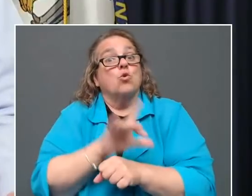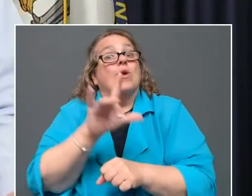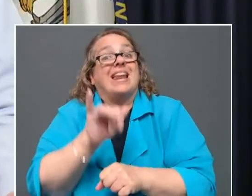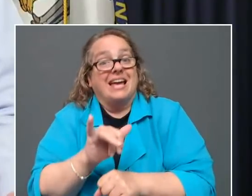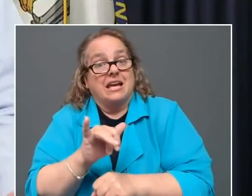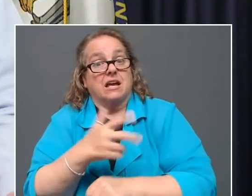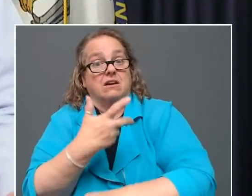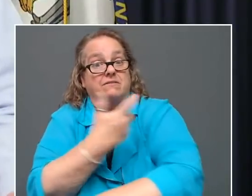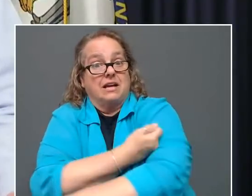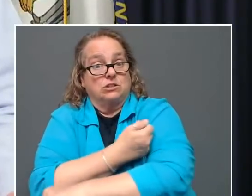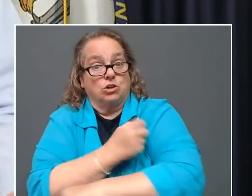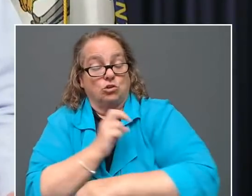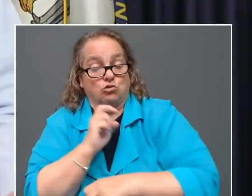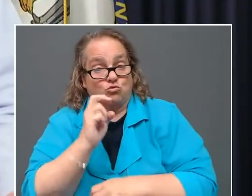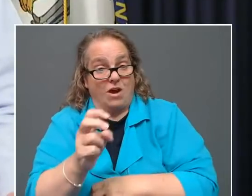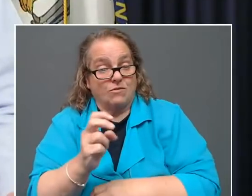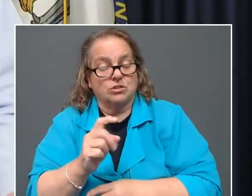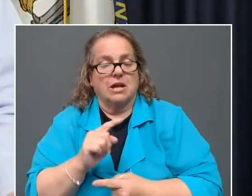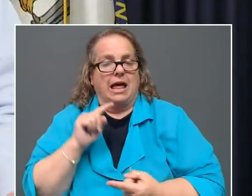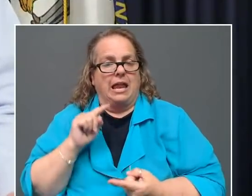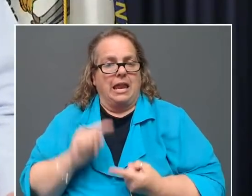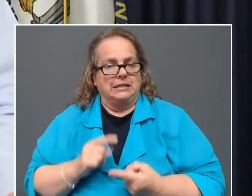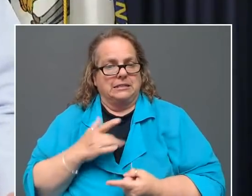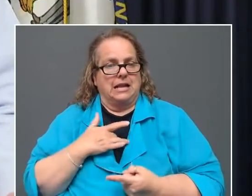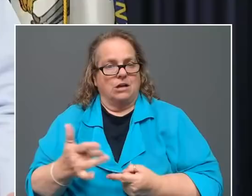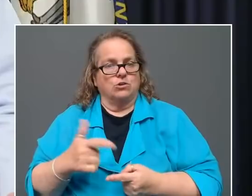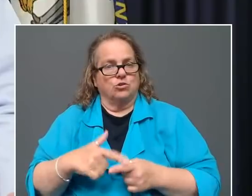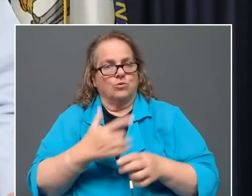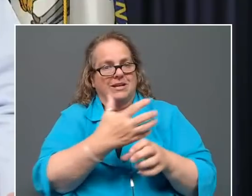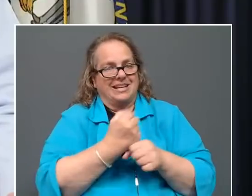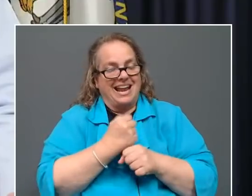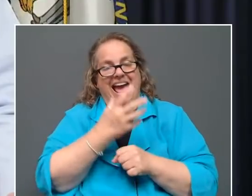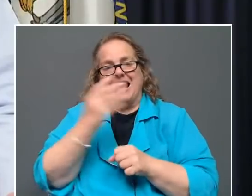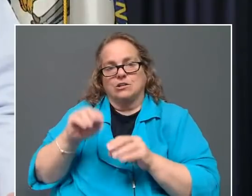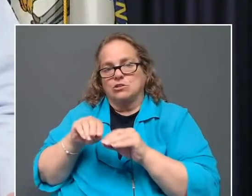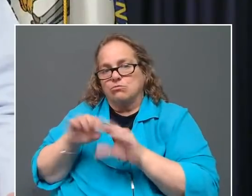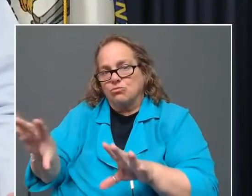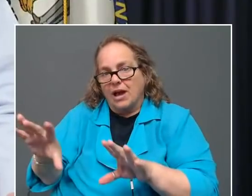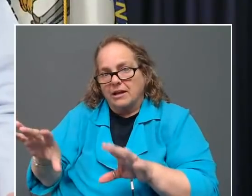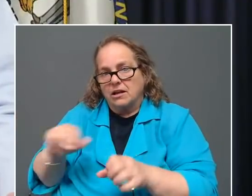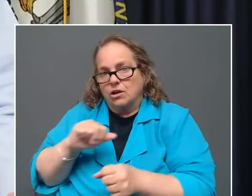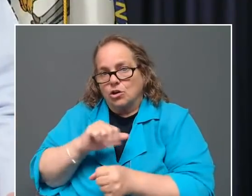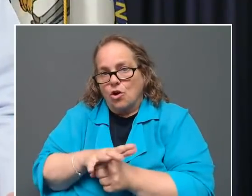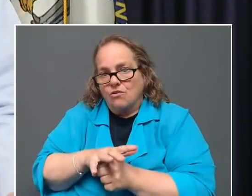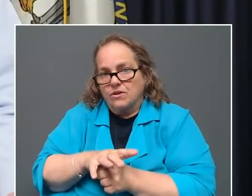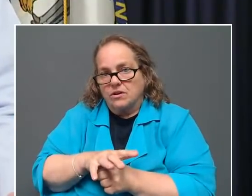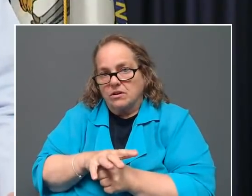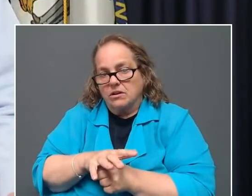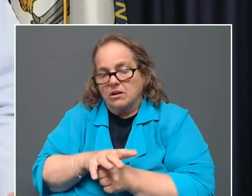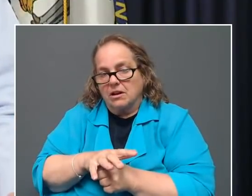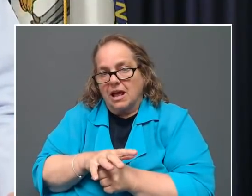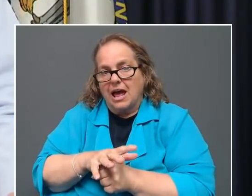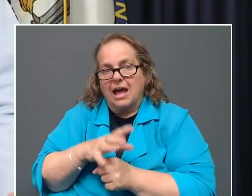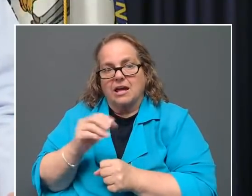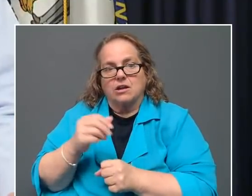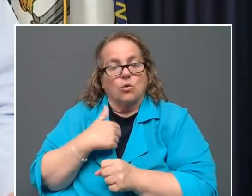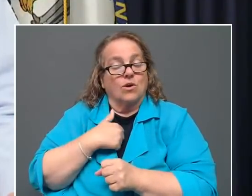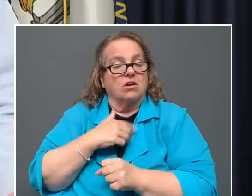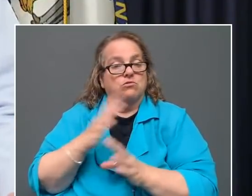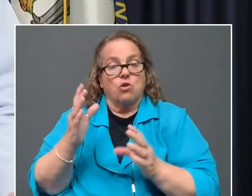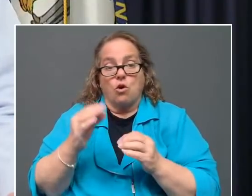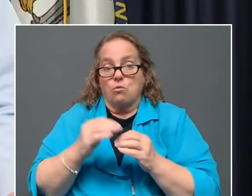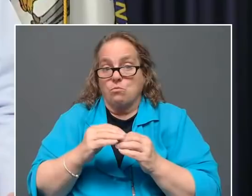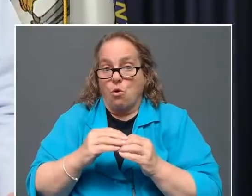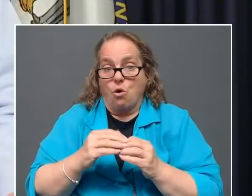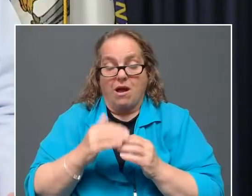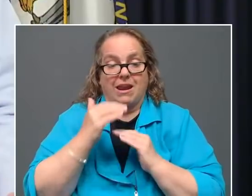travelers are less likely to get and spread COVID-19, and we are no longer dissuading domestic travel if you're